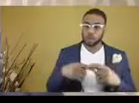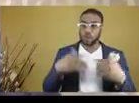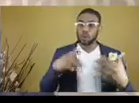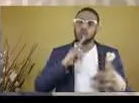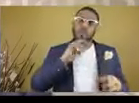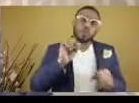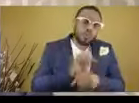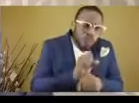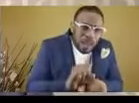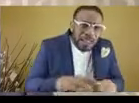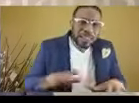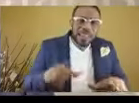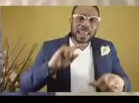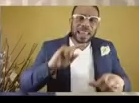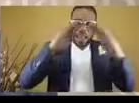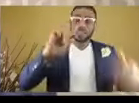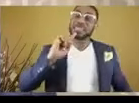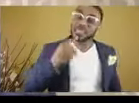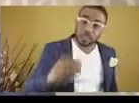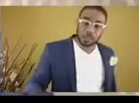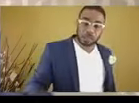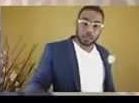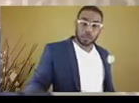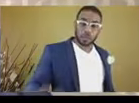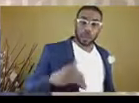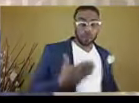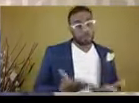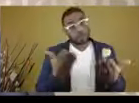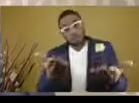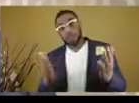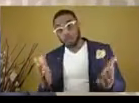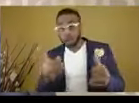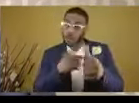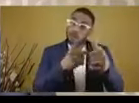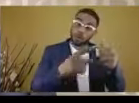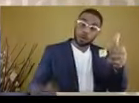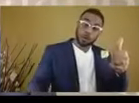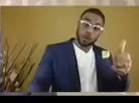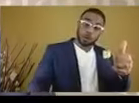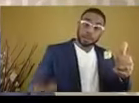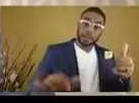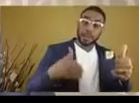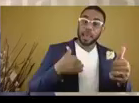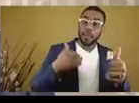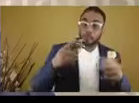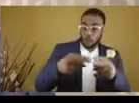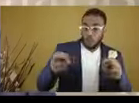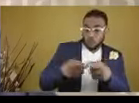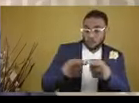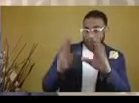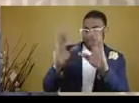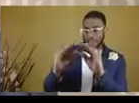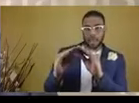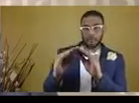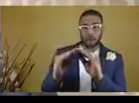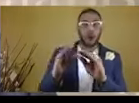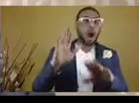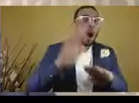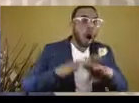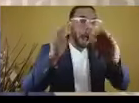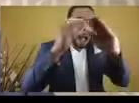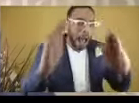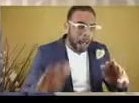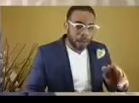really take housing seriously. So we have some suggestions. First of all, they need to have a regional conference on housing